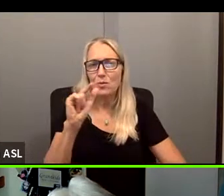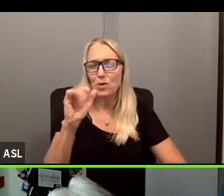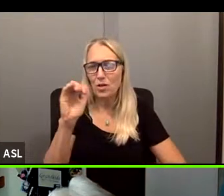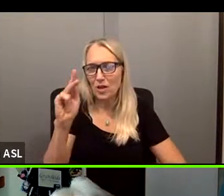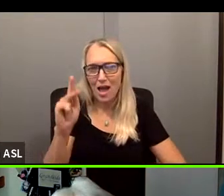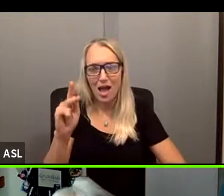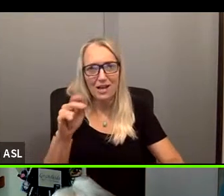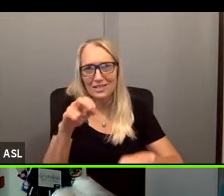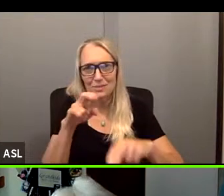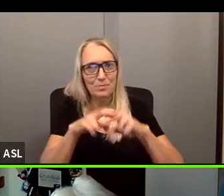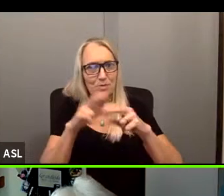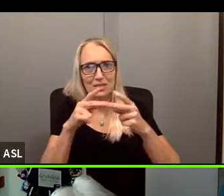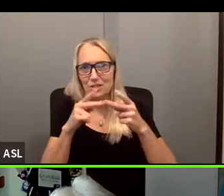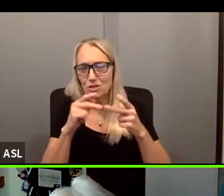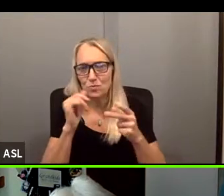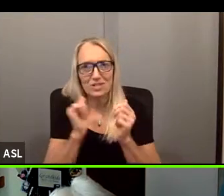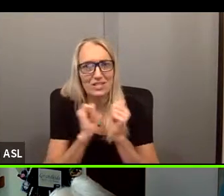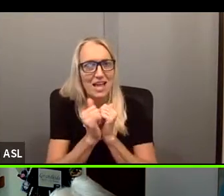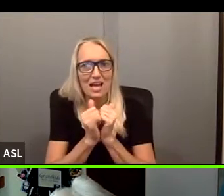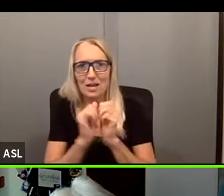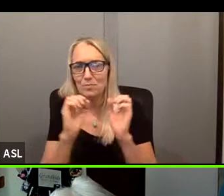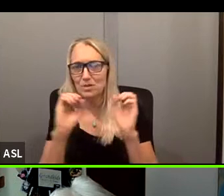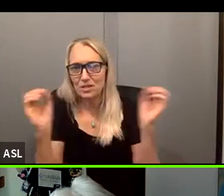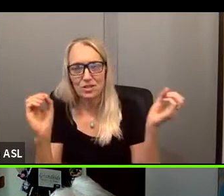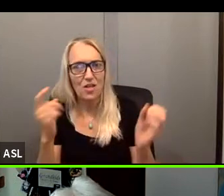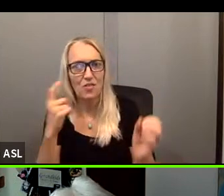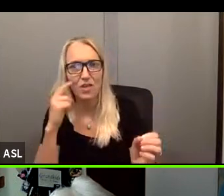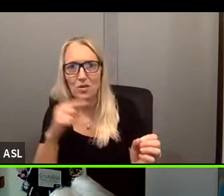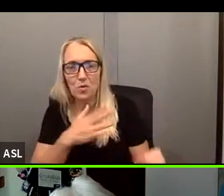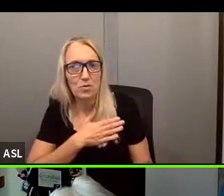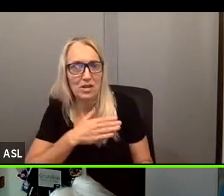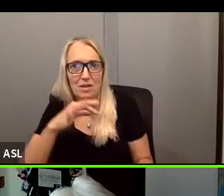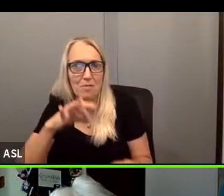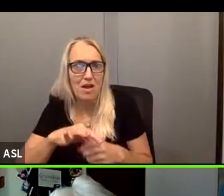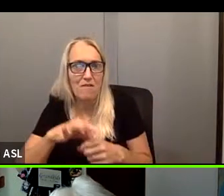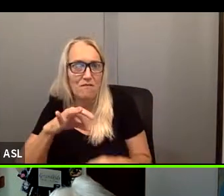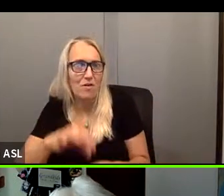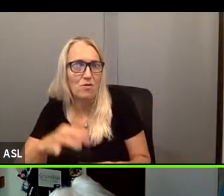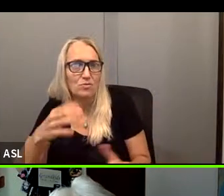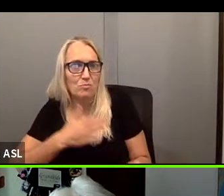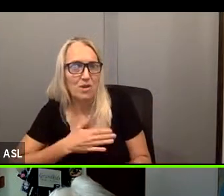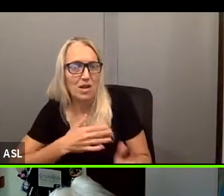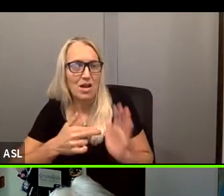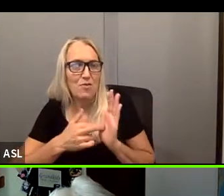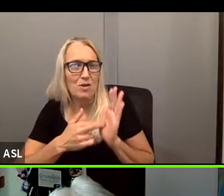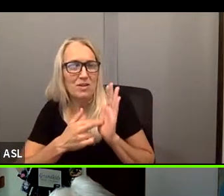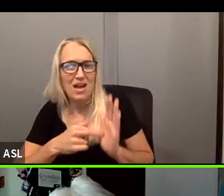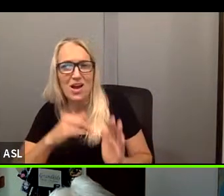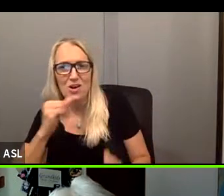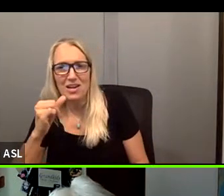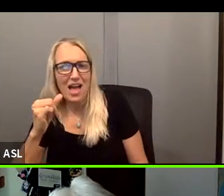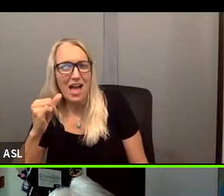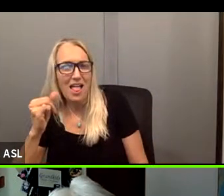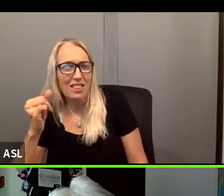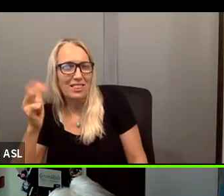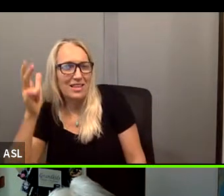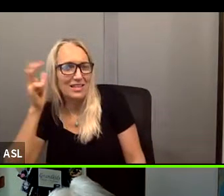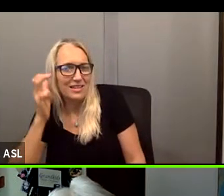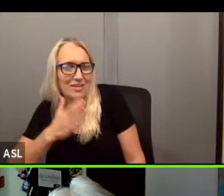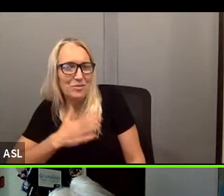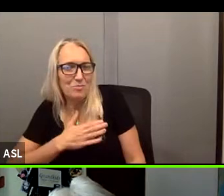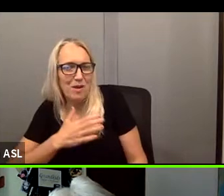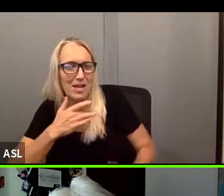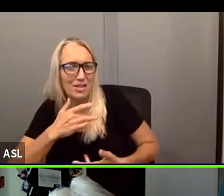And because that they don't need my vote, my representatives have not taken my concerns seriously